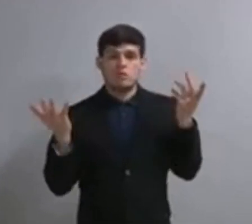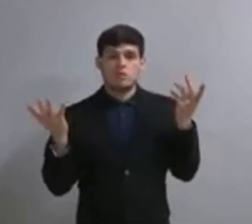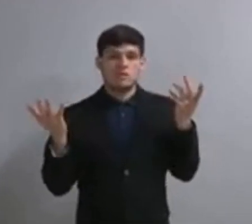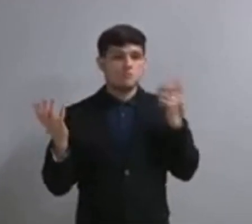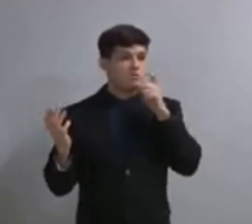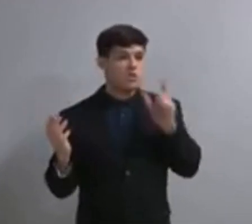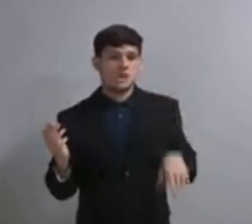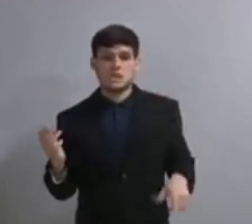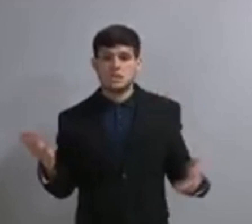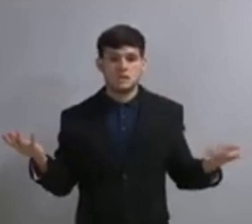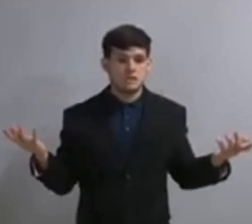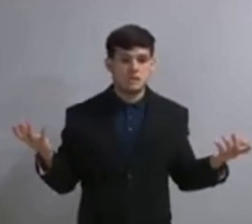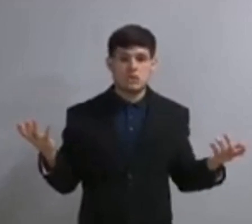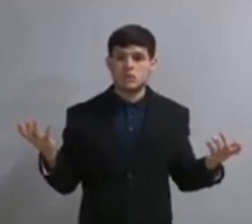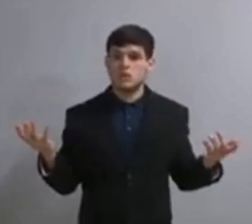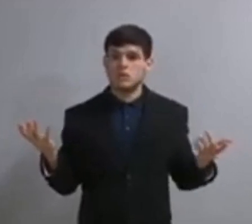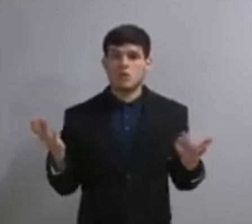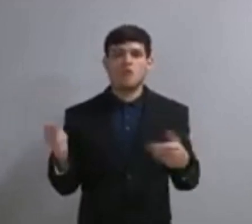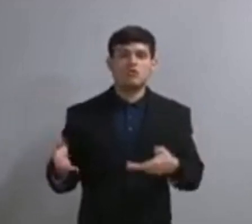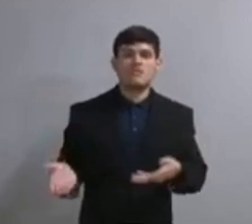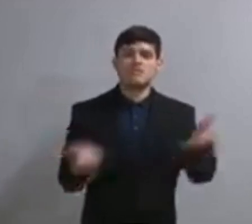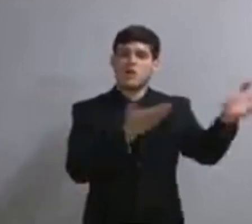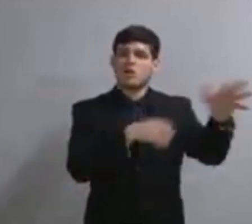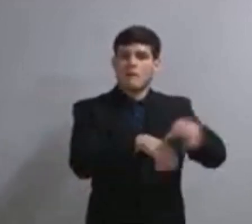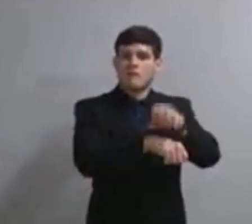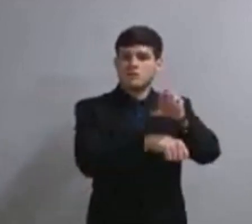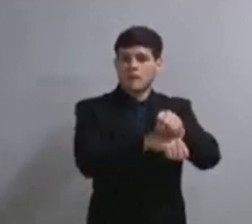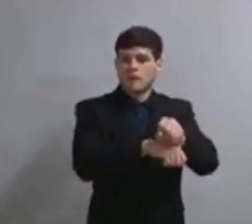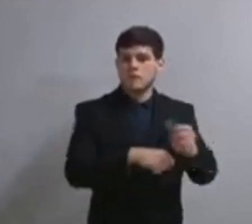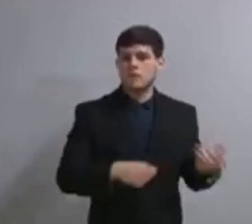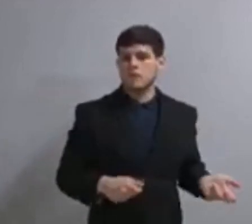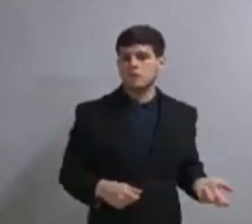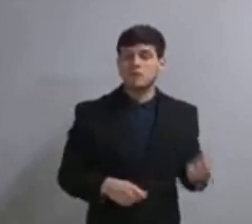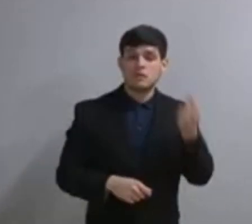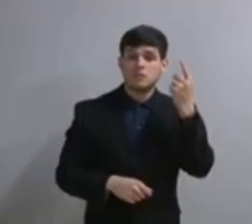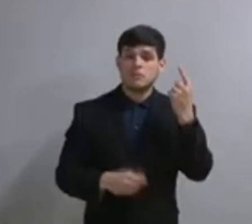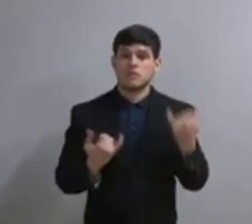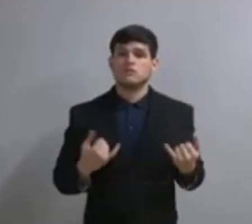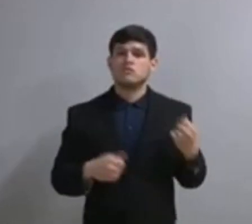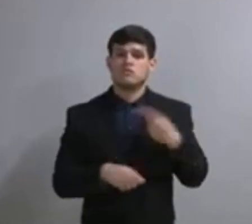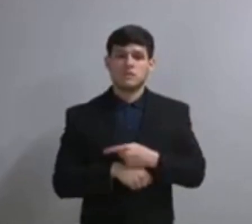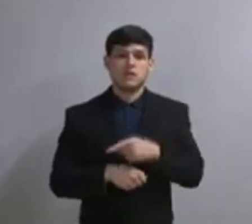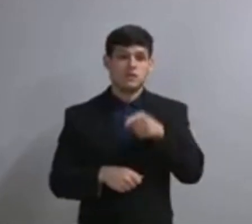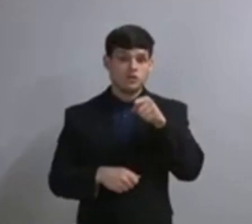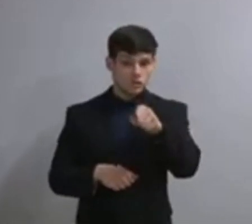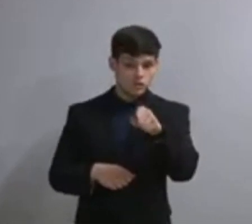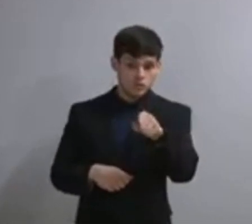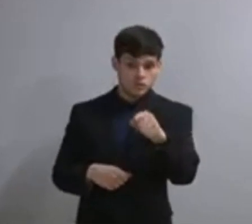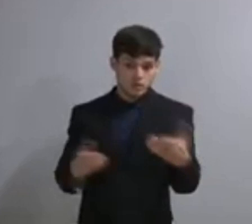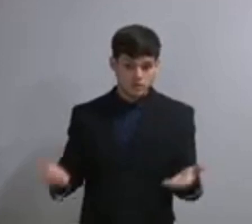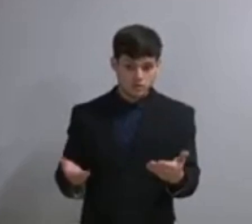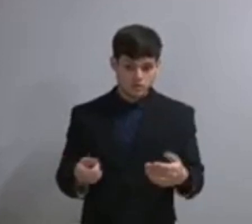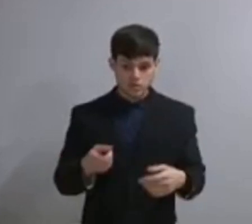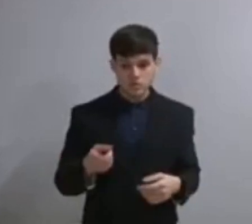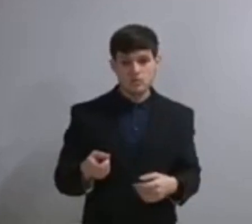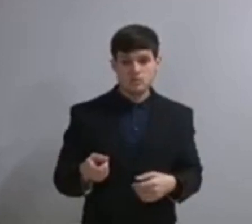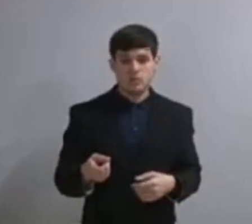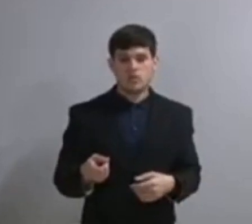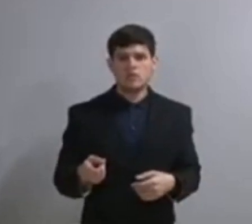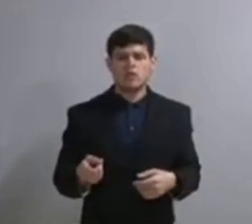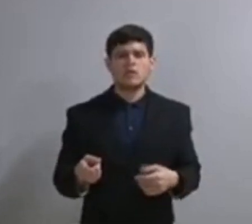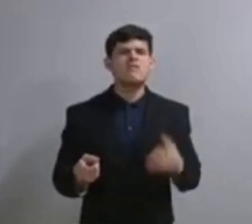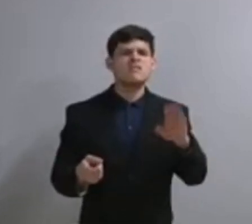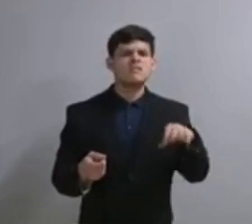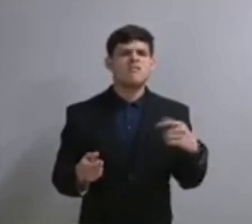it for your take-home assignments. But today, you're here. I